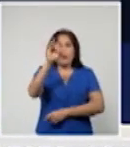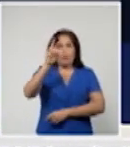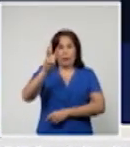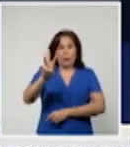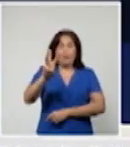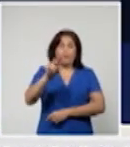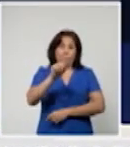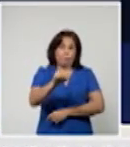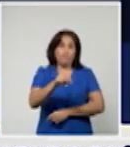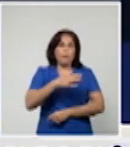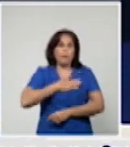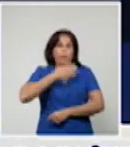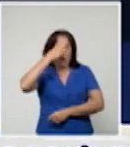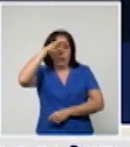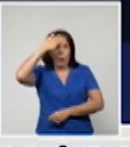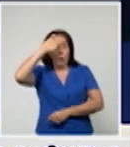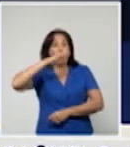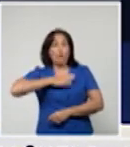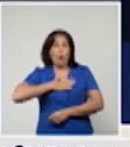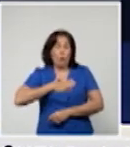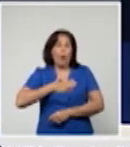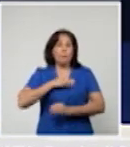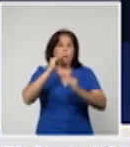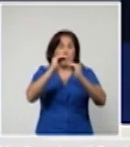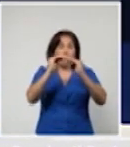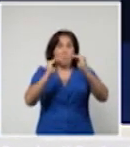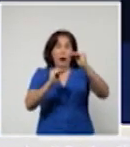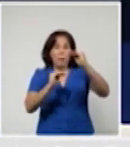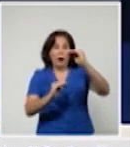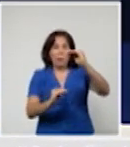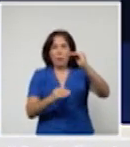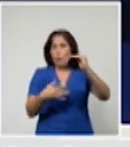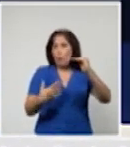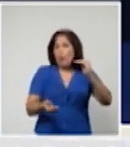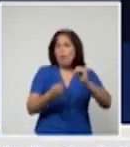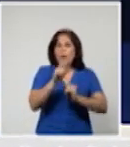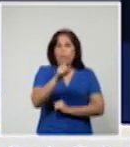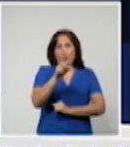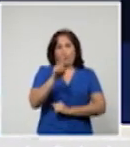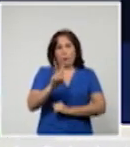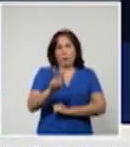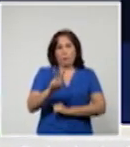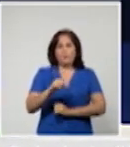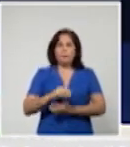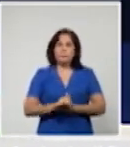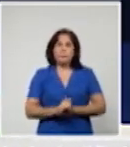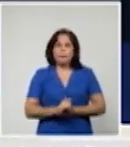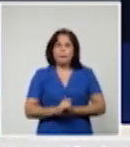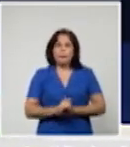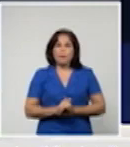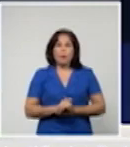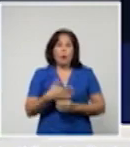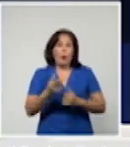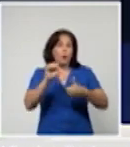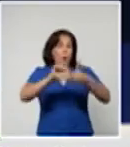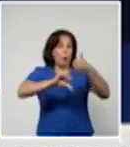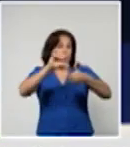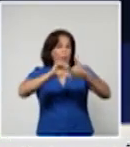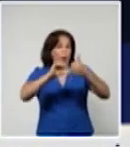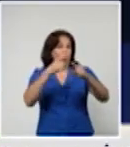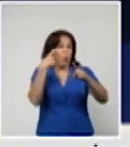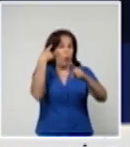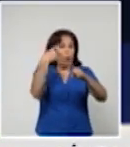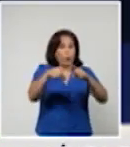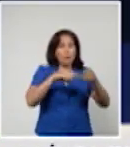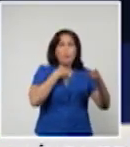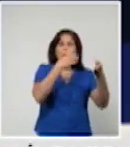island has registered 87 deaths, for a mortality rate of 3.22%, which, compared with the